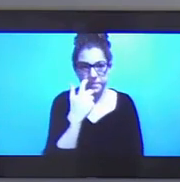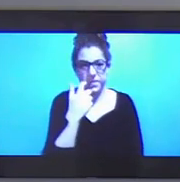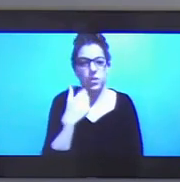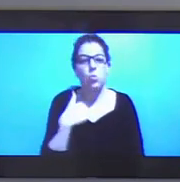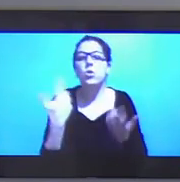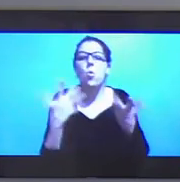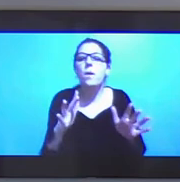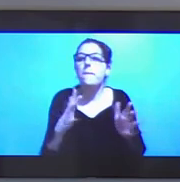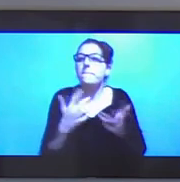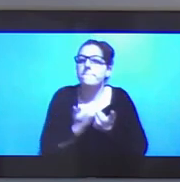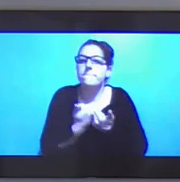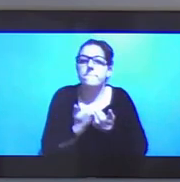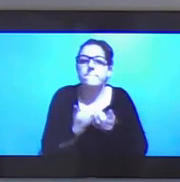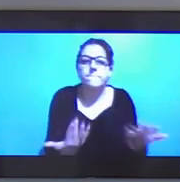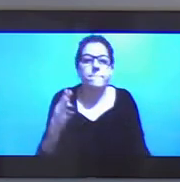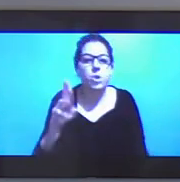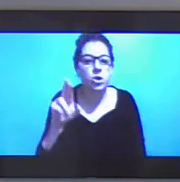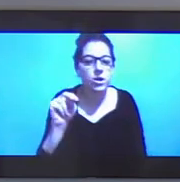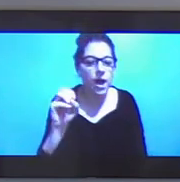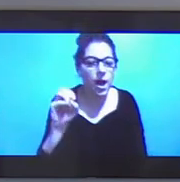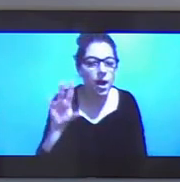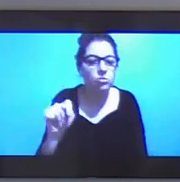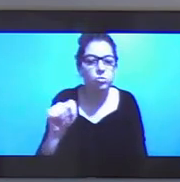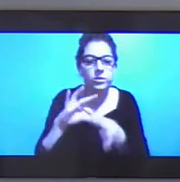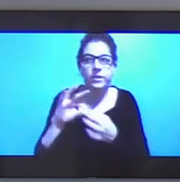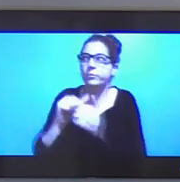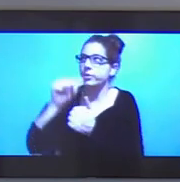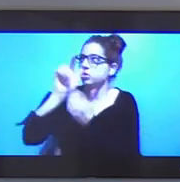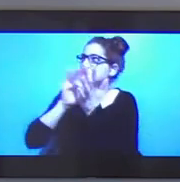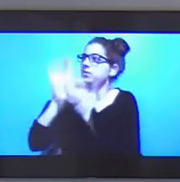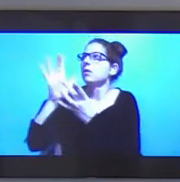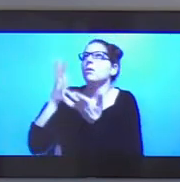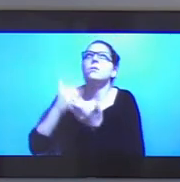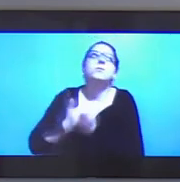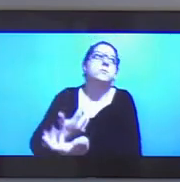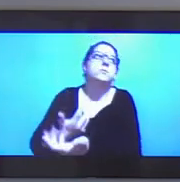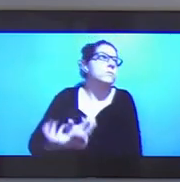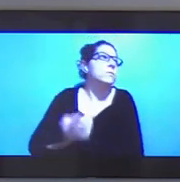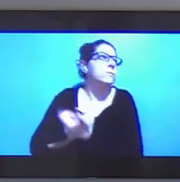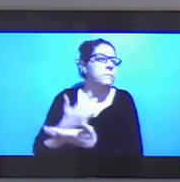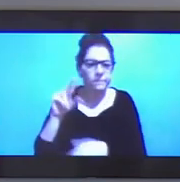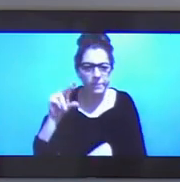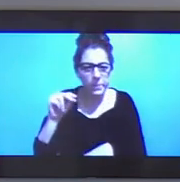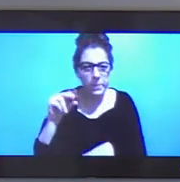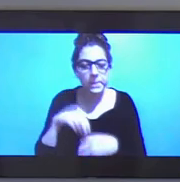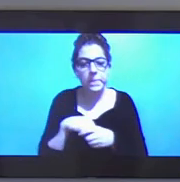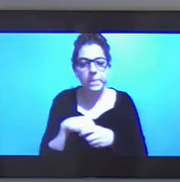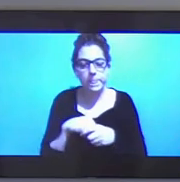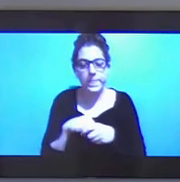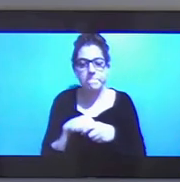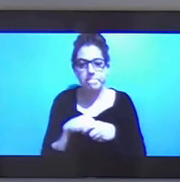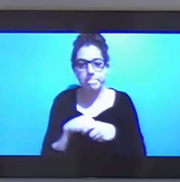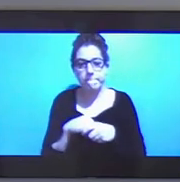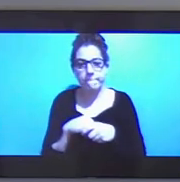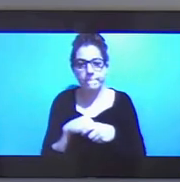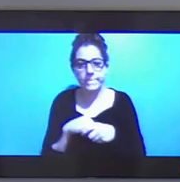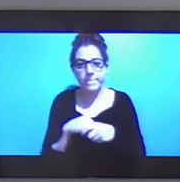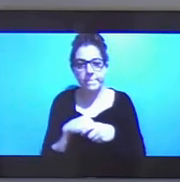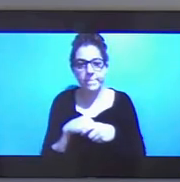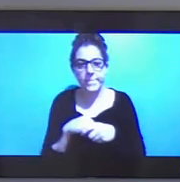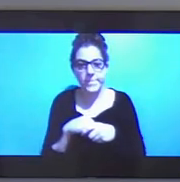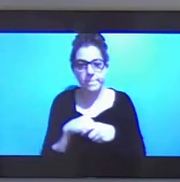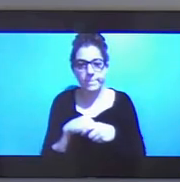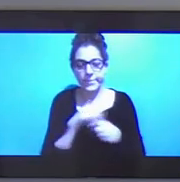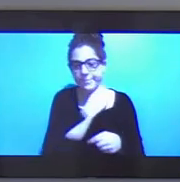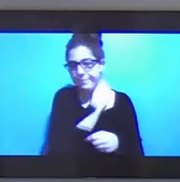out on our relationship with Christ. And to be really there for others, we need to make sure